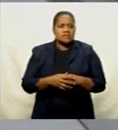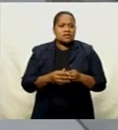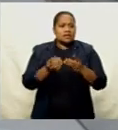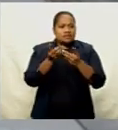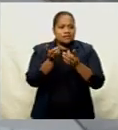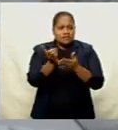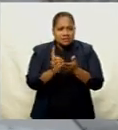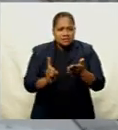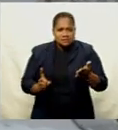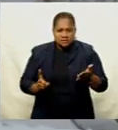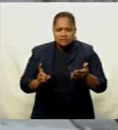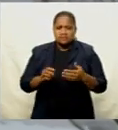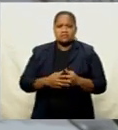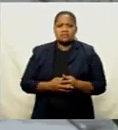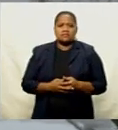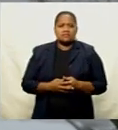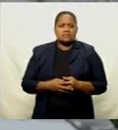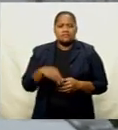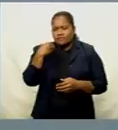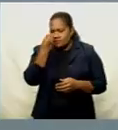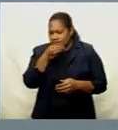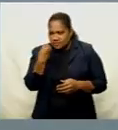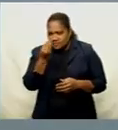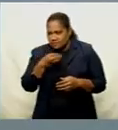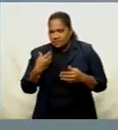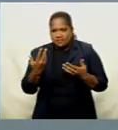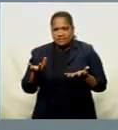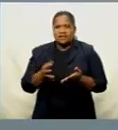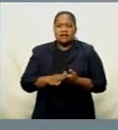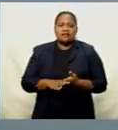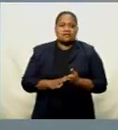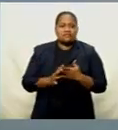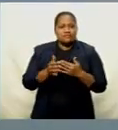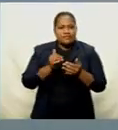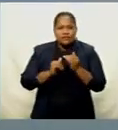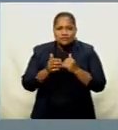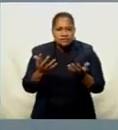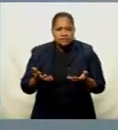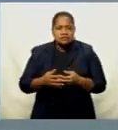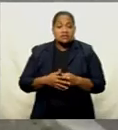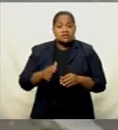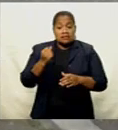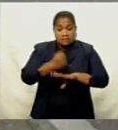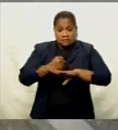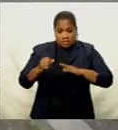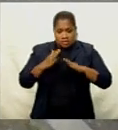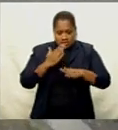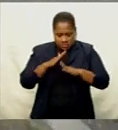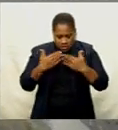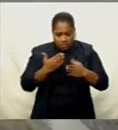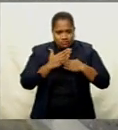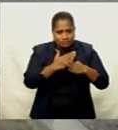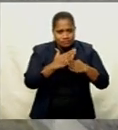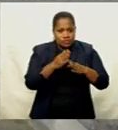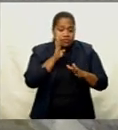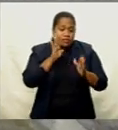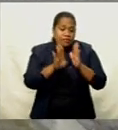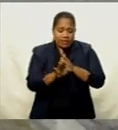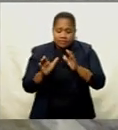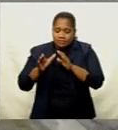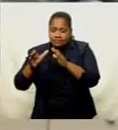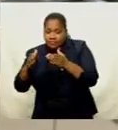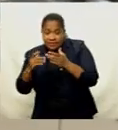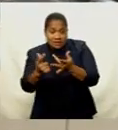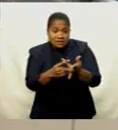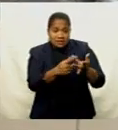wear, cover, garments, food and beverage. The government is also working with the private sector and other stakeholders to ensure